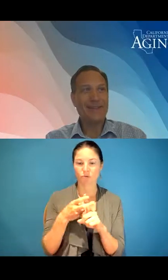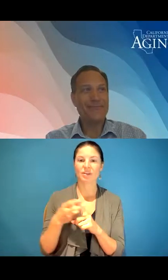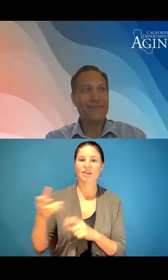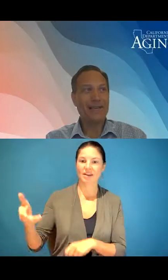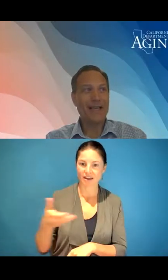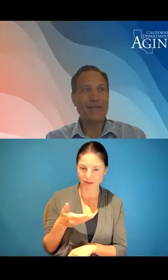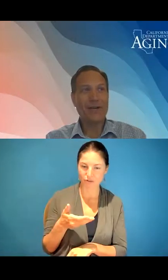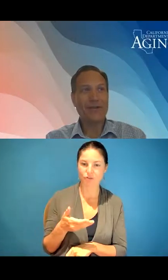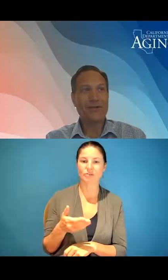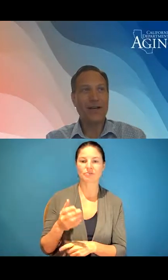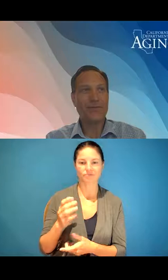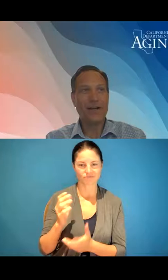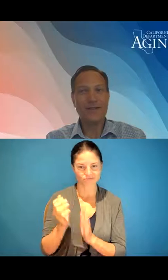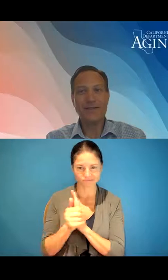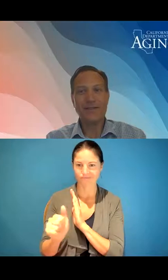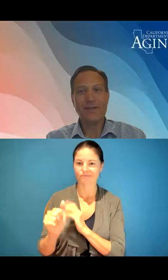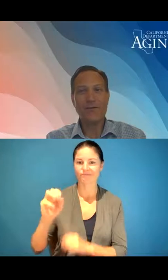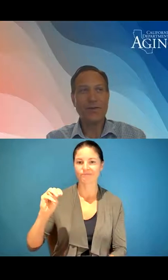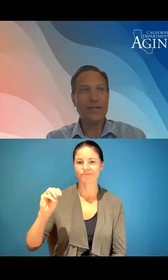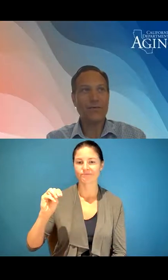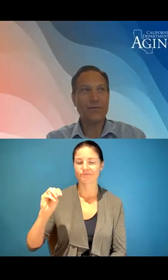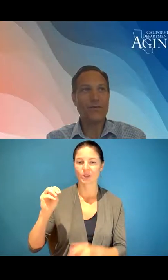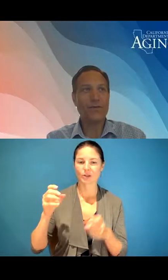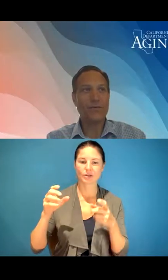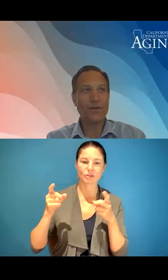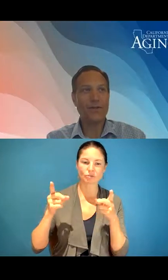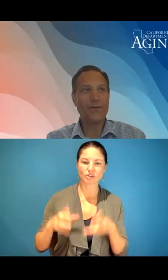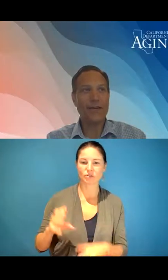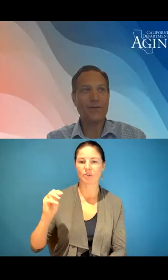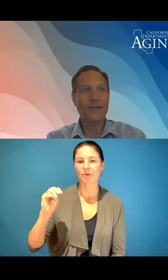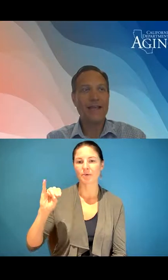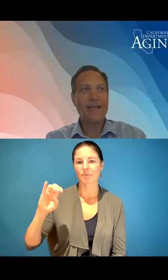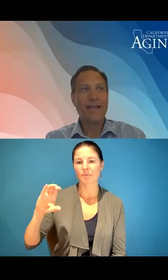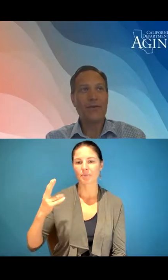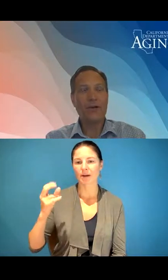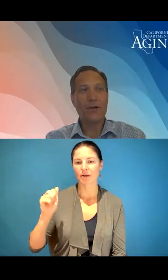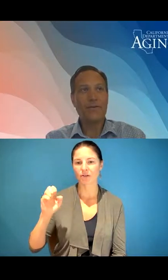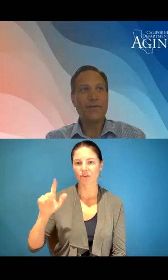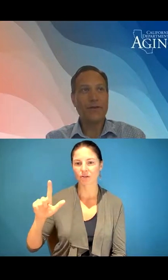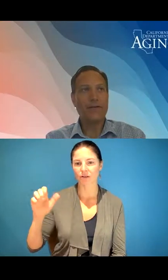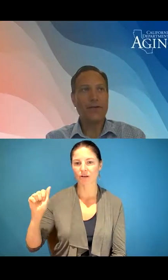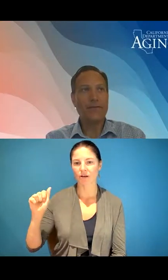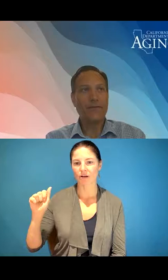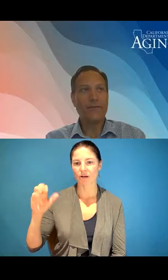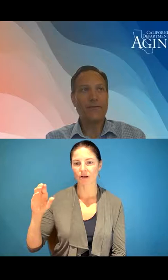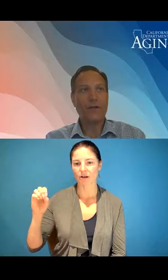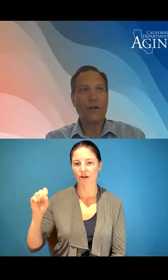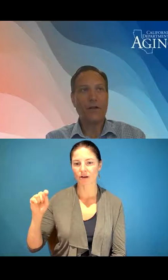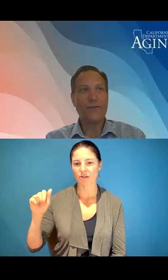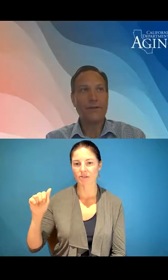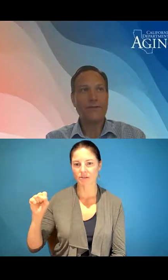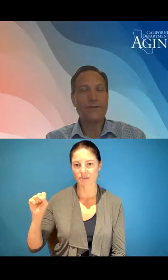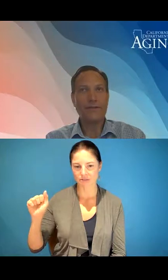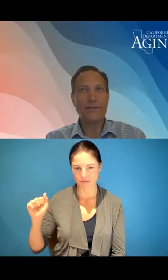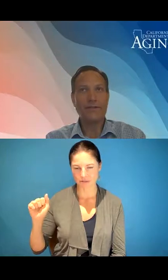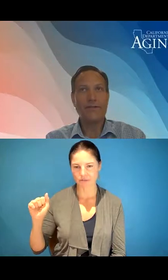qualified executive director in Michael Costa. So we really look forward to working with Michael. And we're also very grateful for all